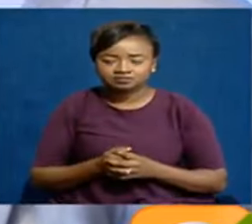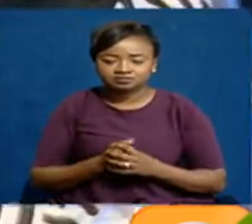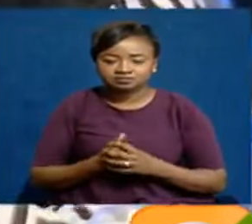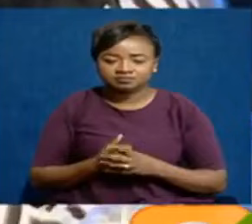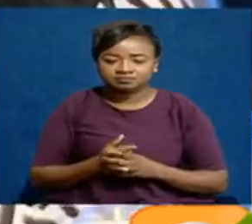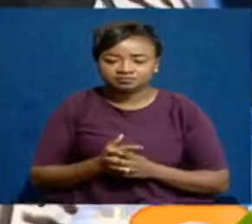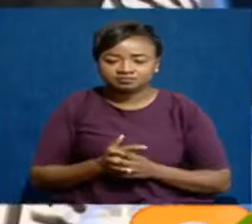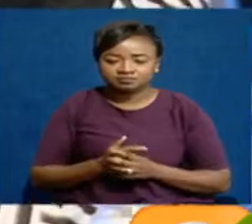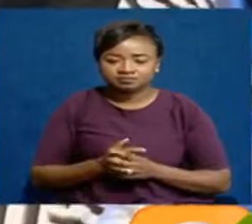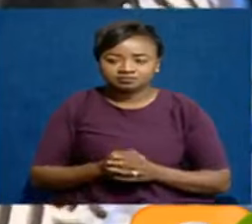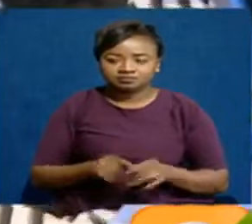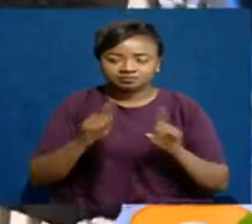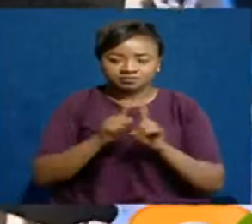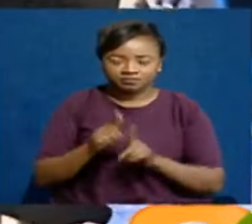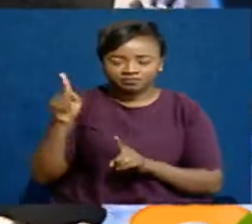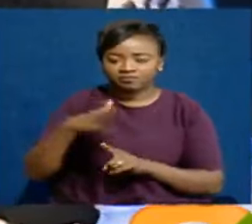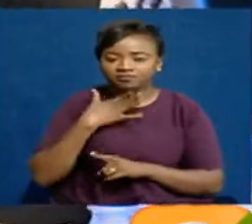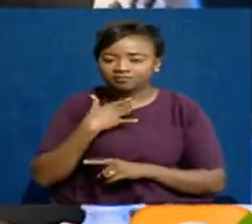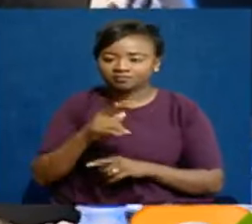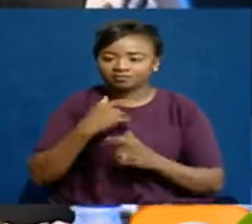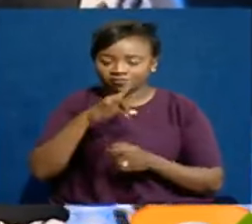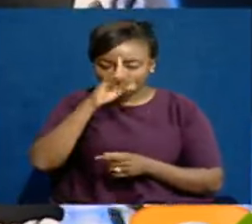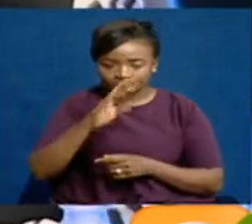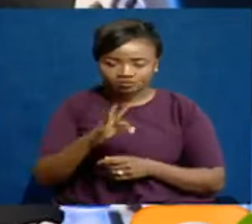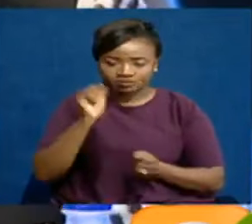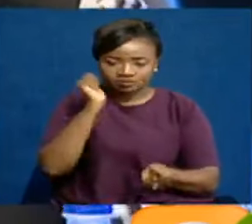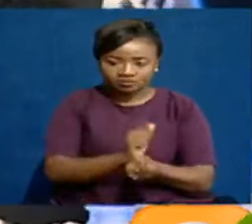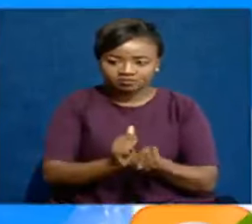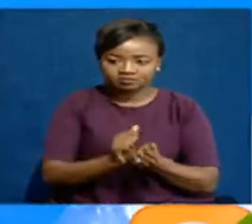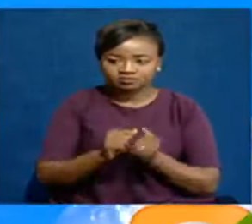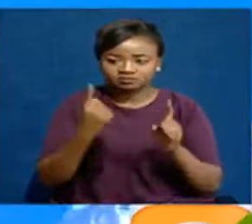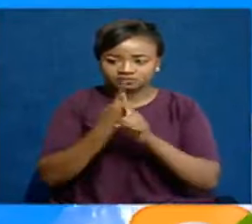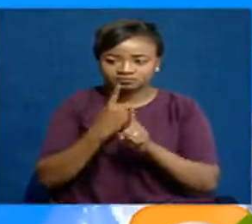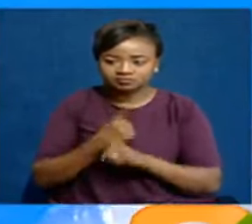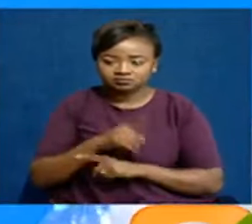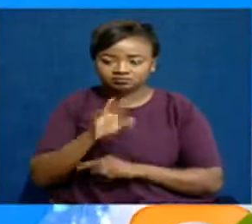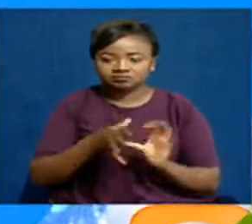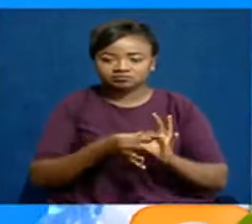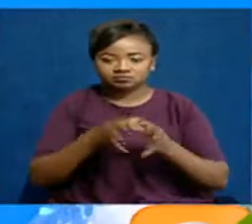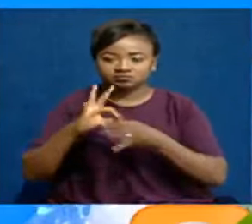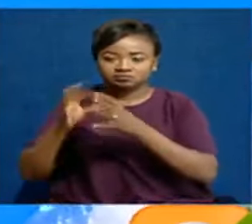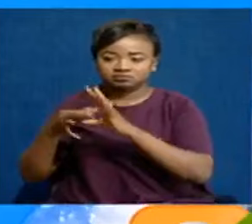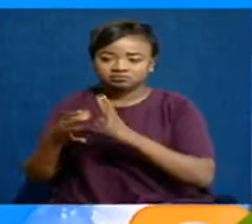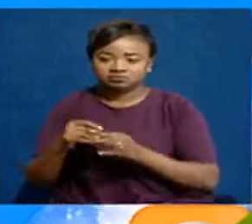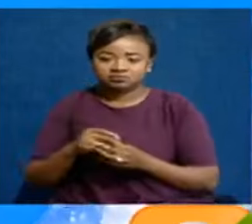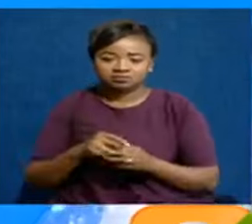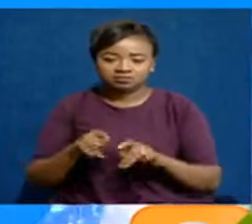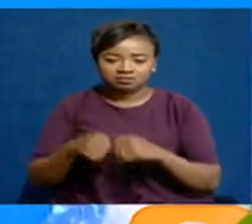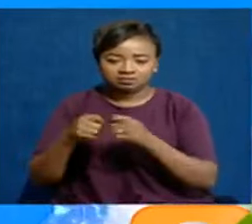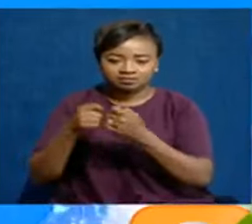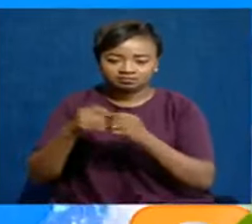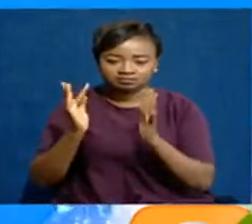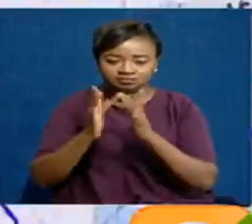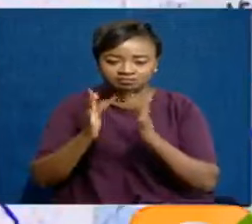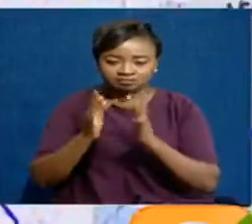counties. They're also calling for strict penalty for vandals, noting that cable vandalism remains a leading cause of internet downtown in